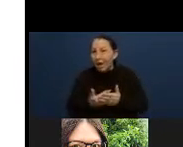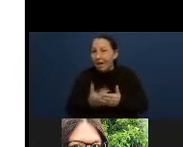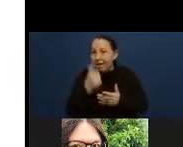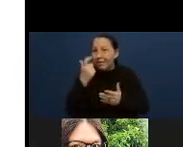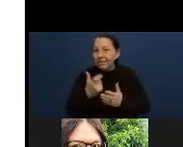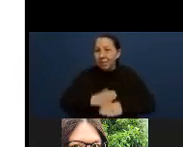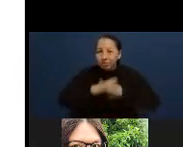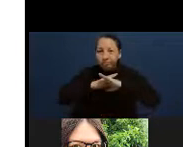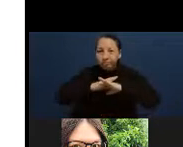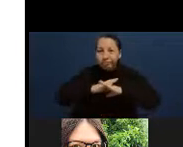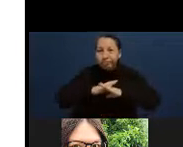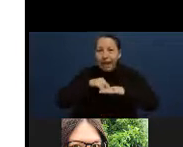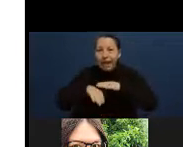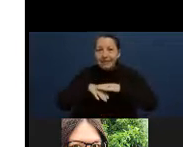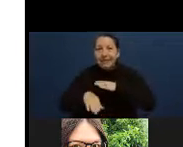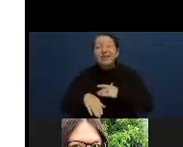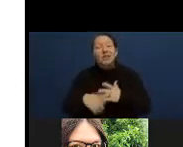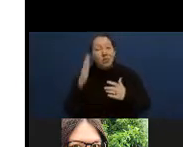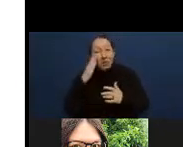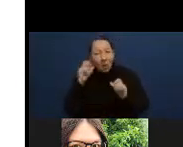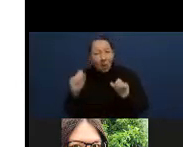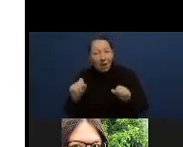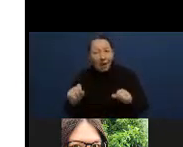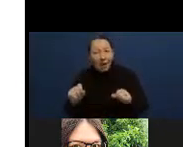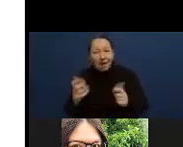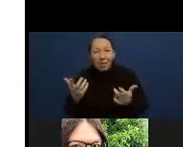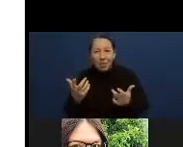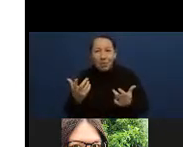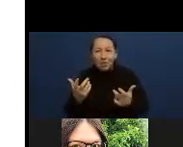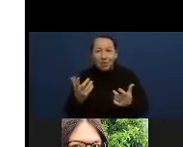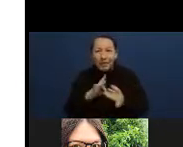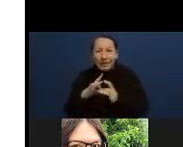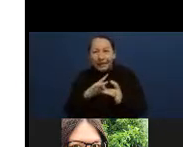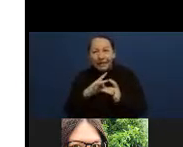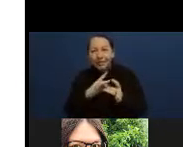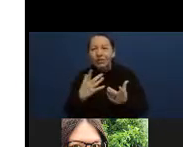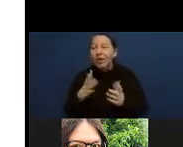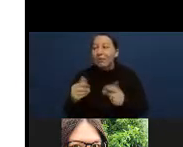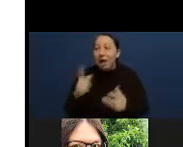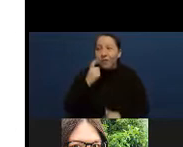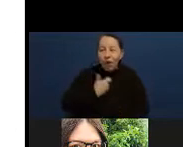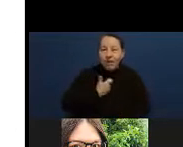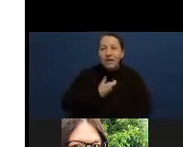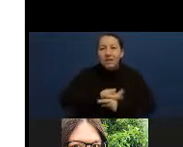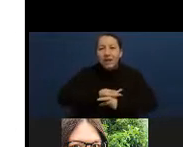to connect and at the same time provide for ourselves and take care of our people.